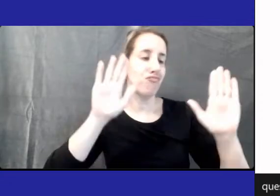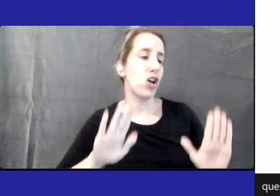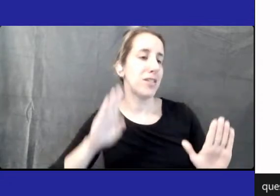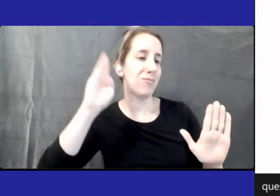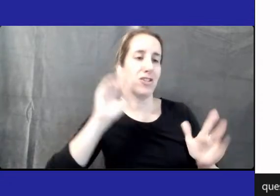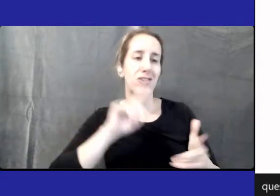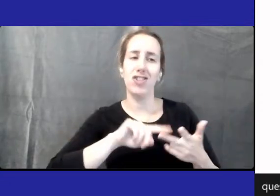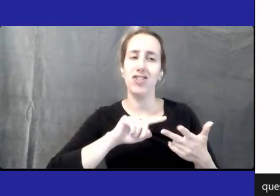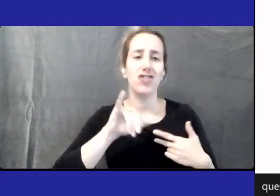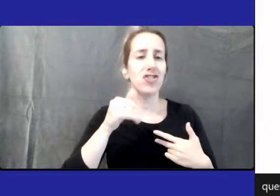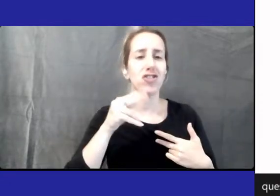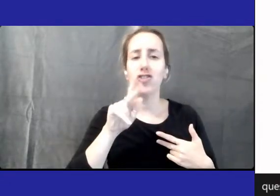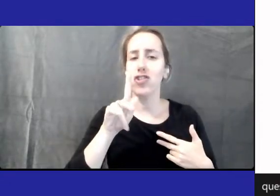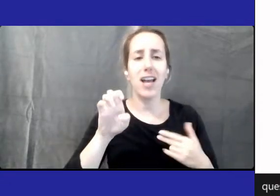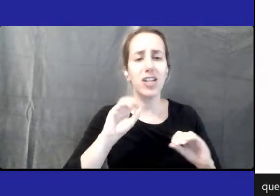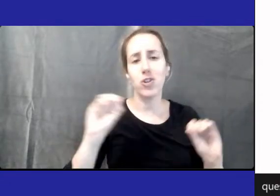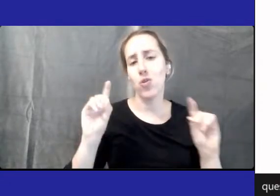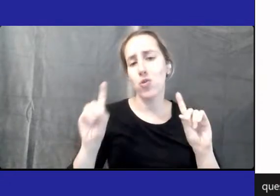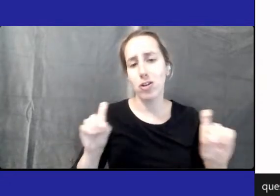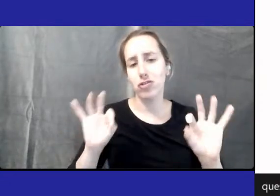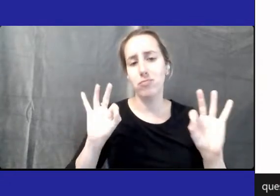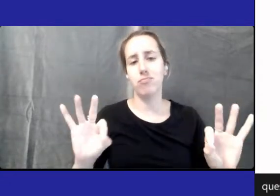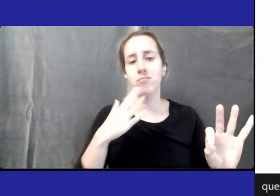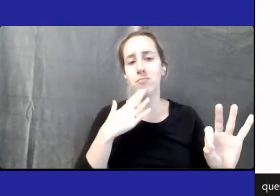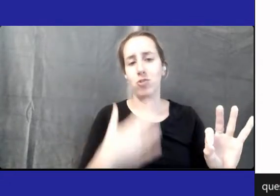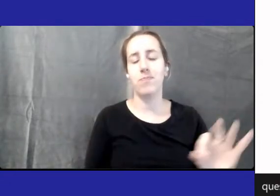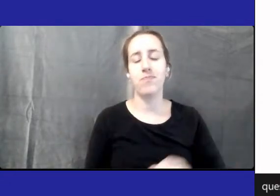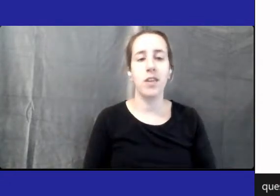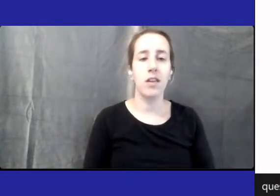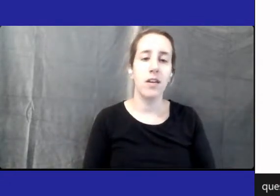good. All right, so,